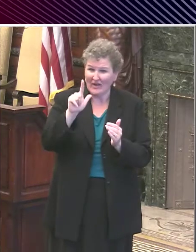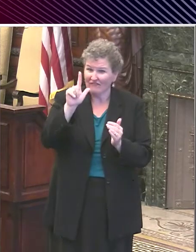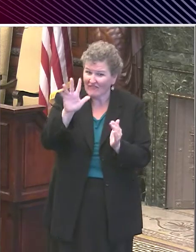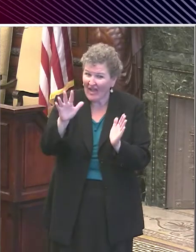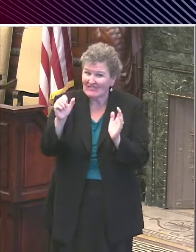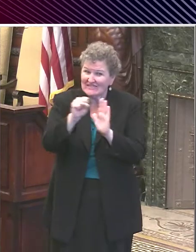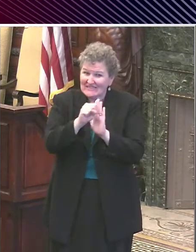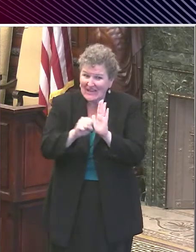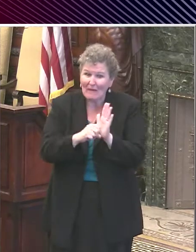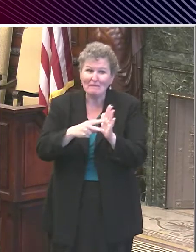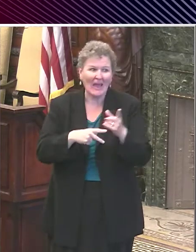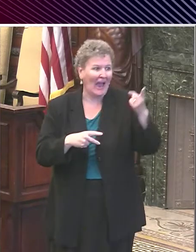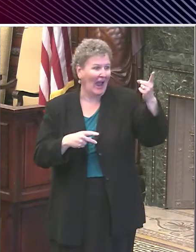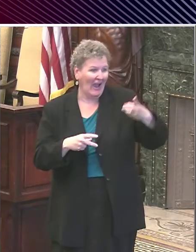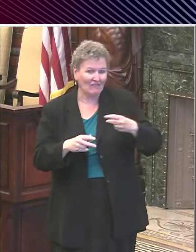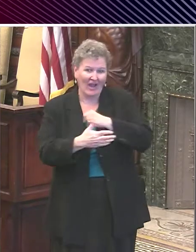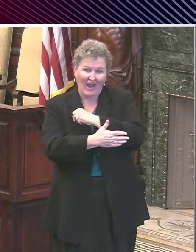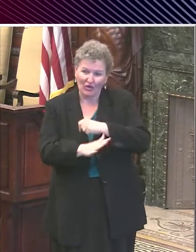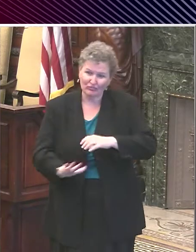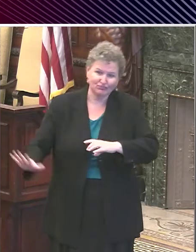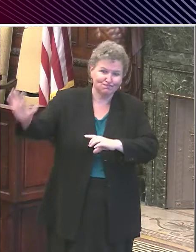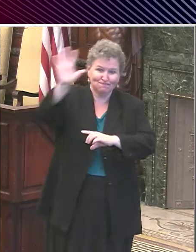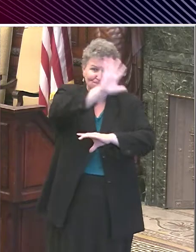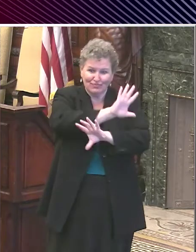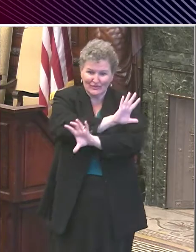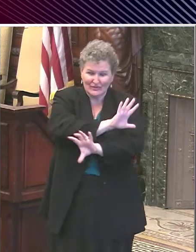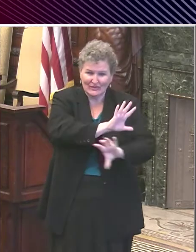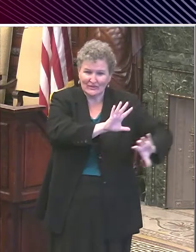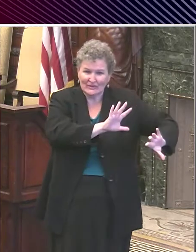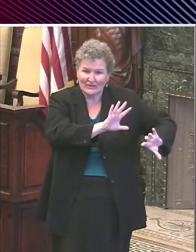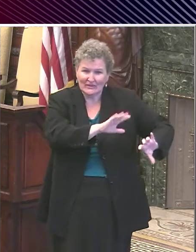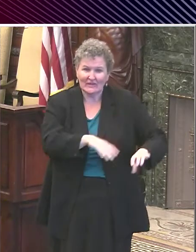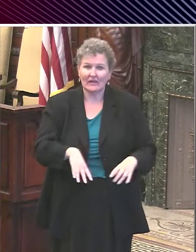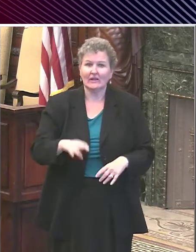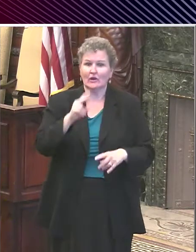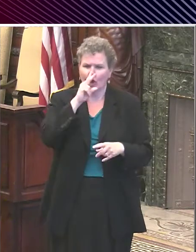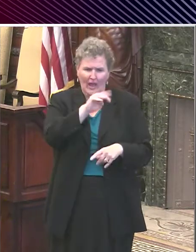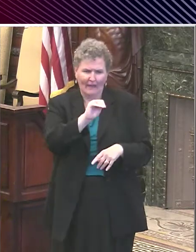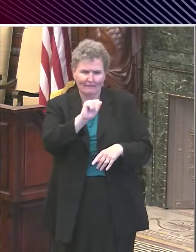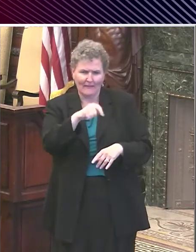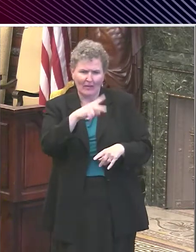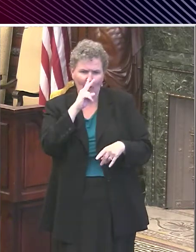half the country. You can find a map by going to